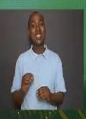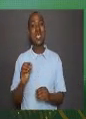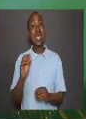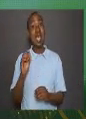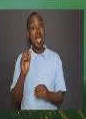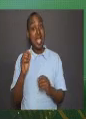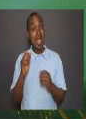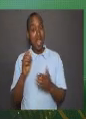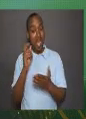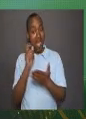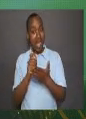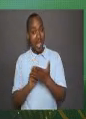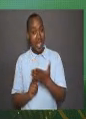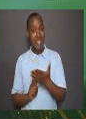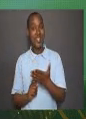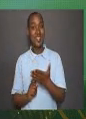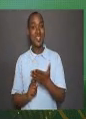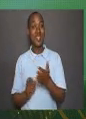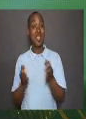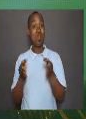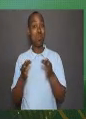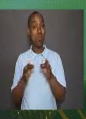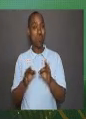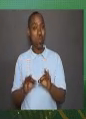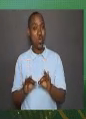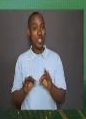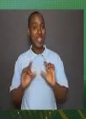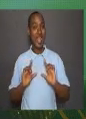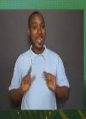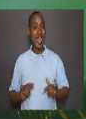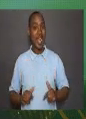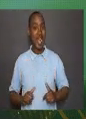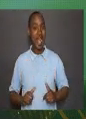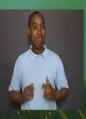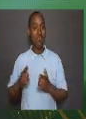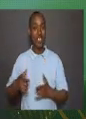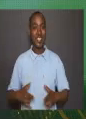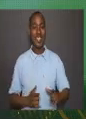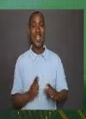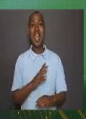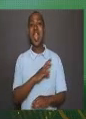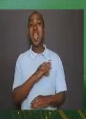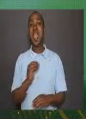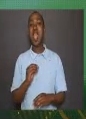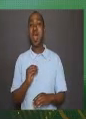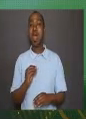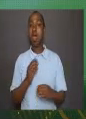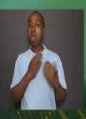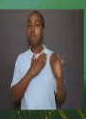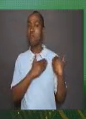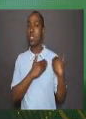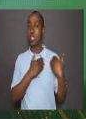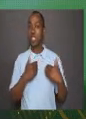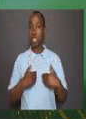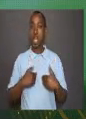list of the important life skills and responsible sexual